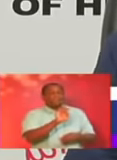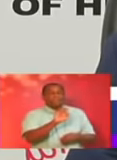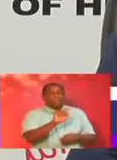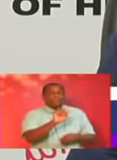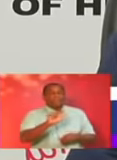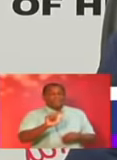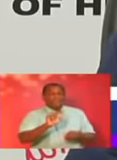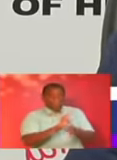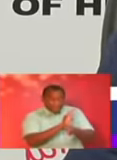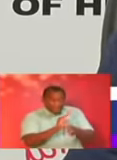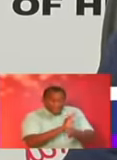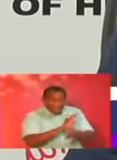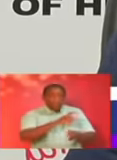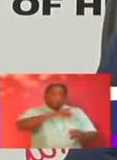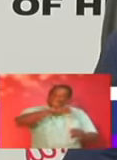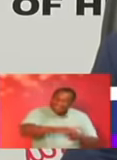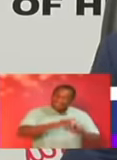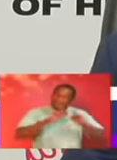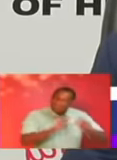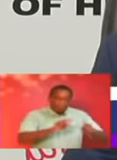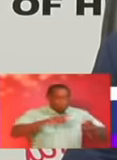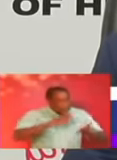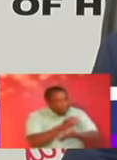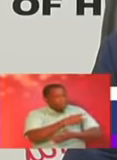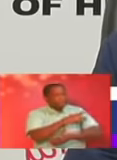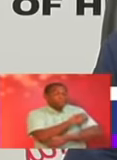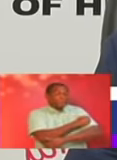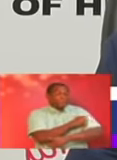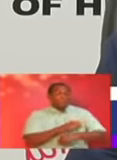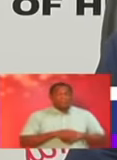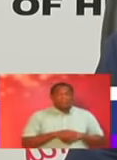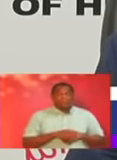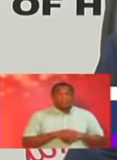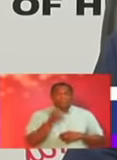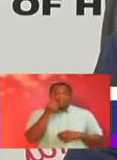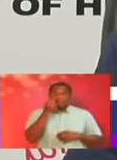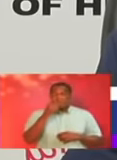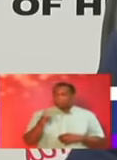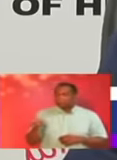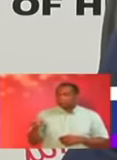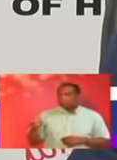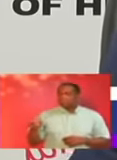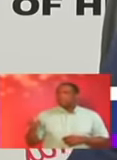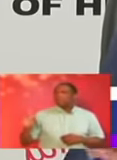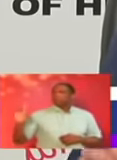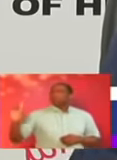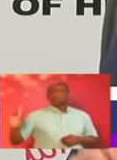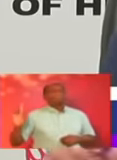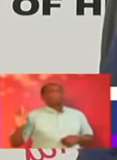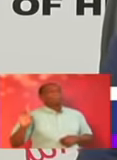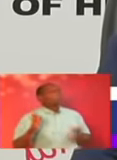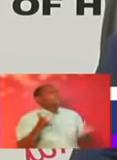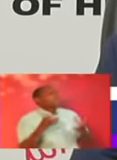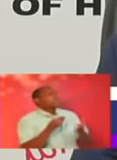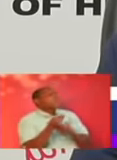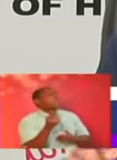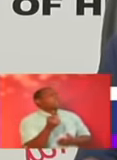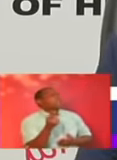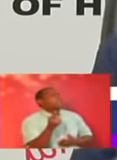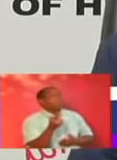customer speaking to and receiving service from an unvaccinated sales